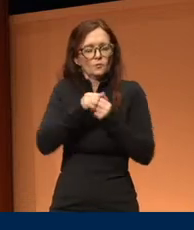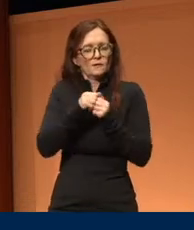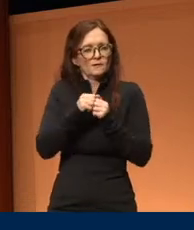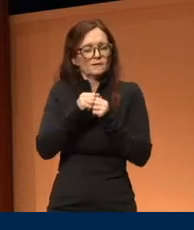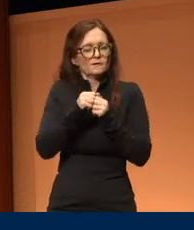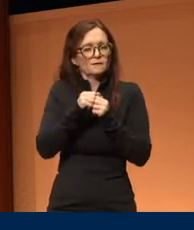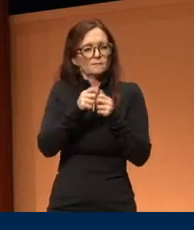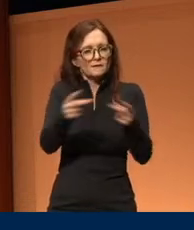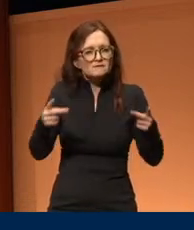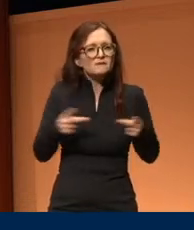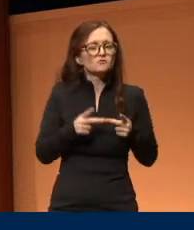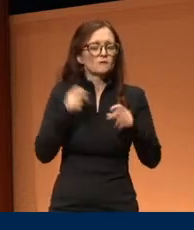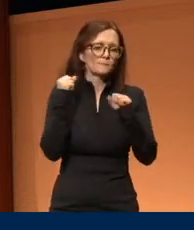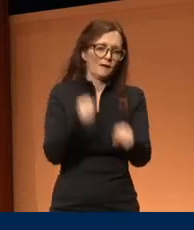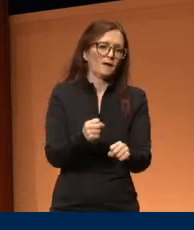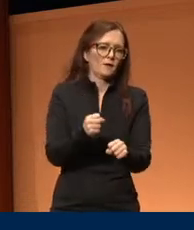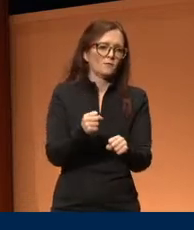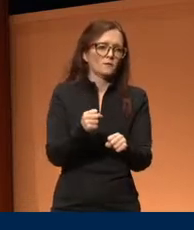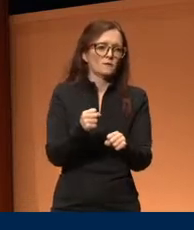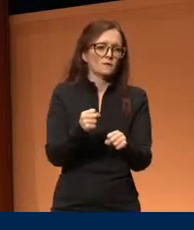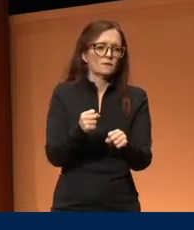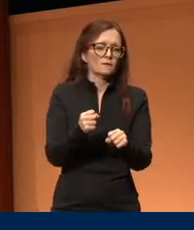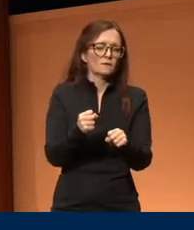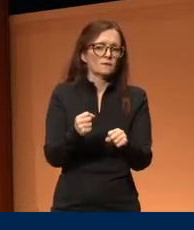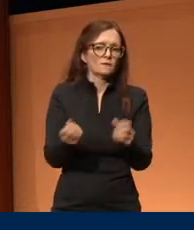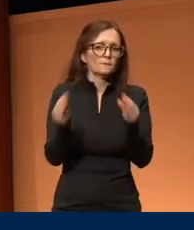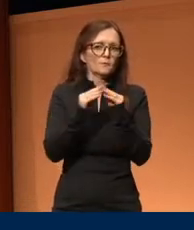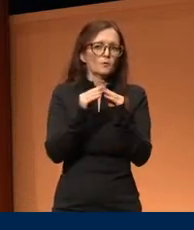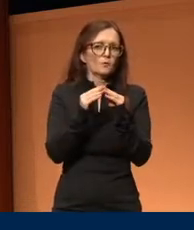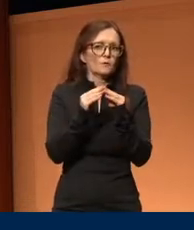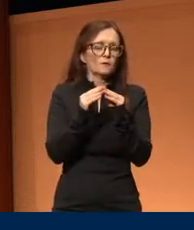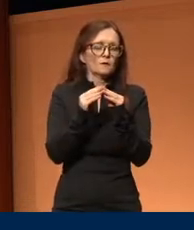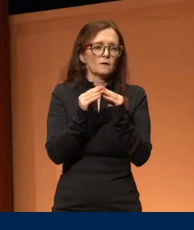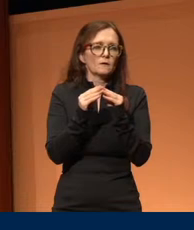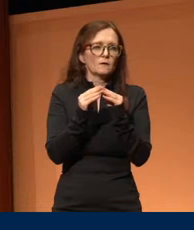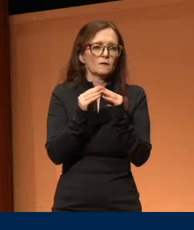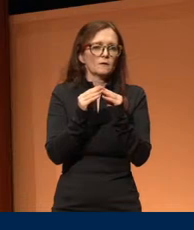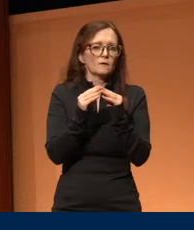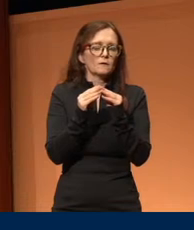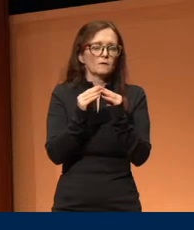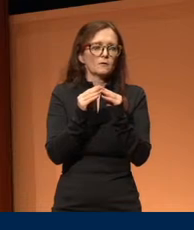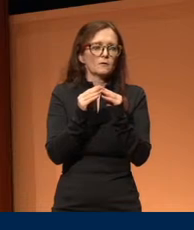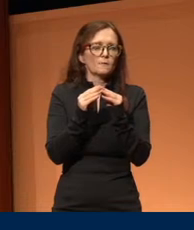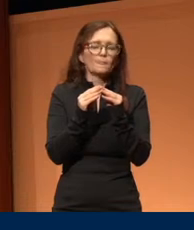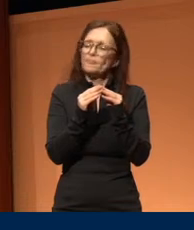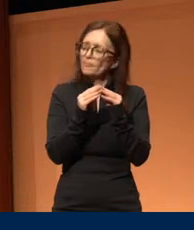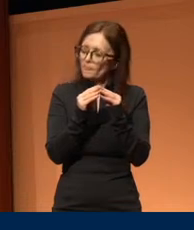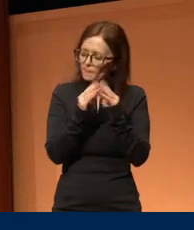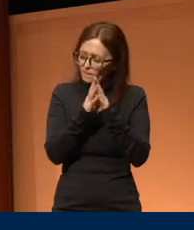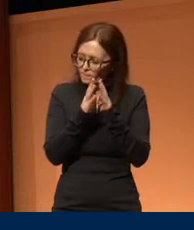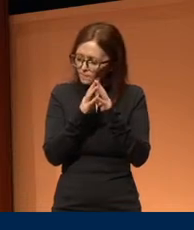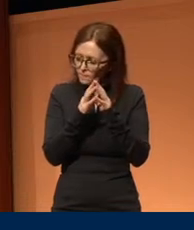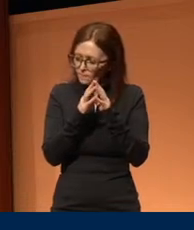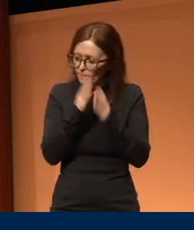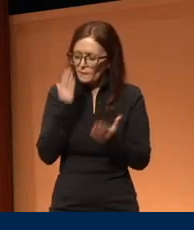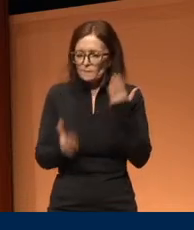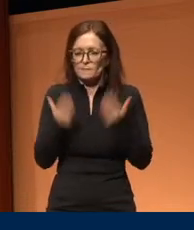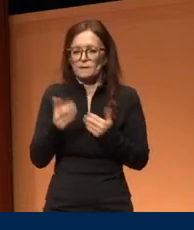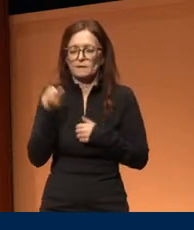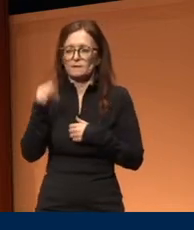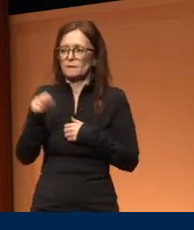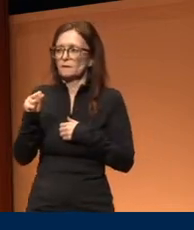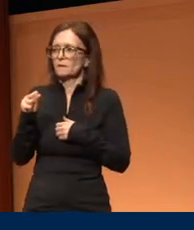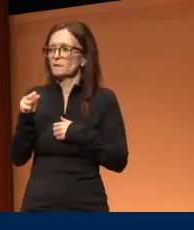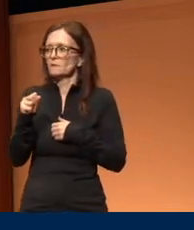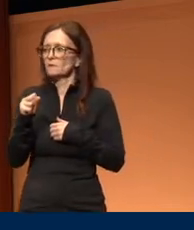if they stay for too long, say more than a year, because I think the longest that I know of is 9 months, maybe it will get to the head. And I